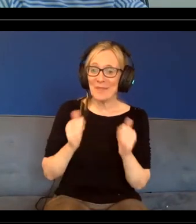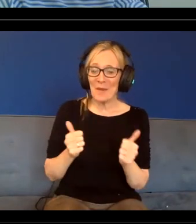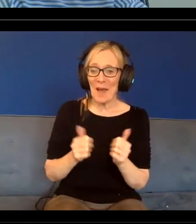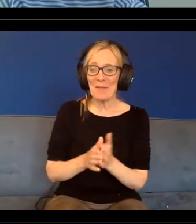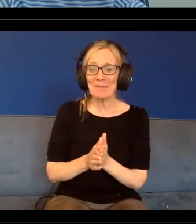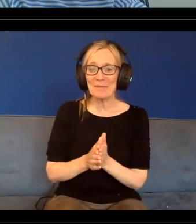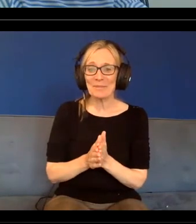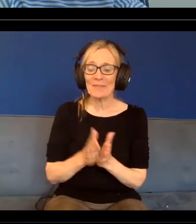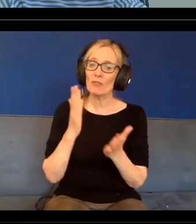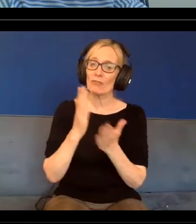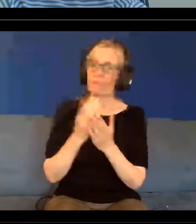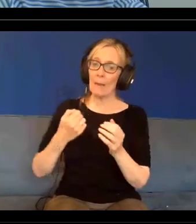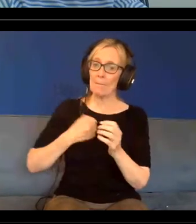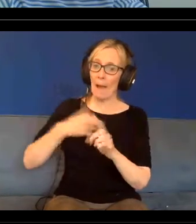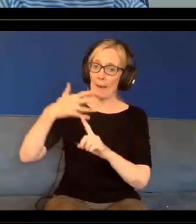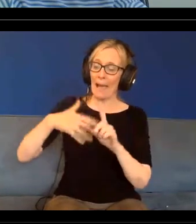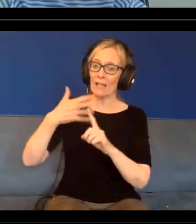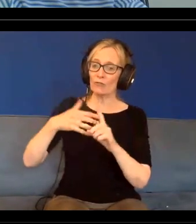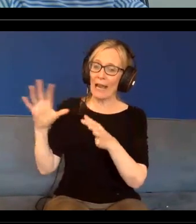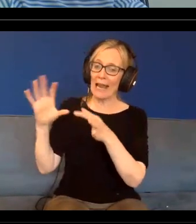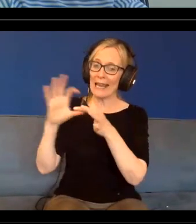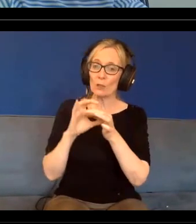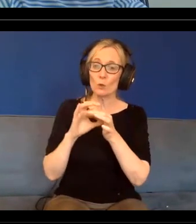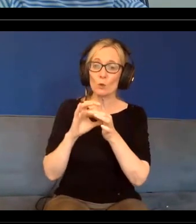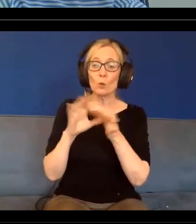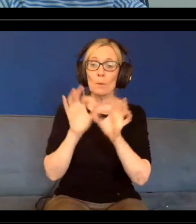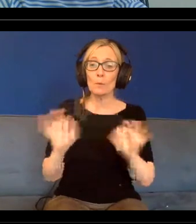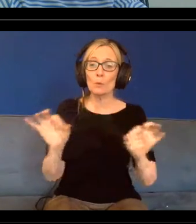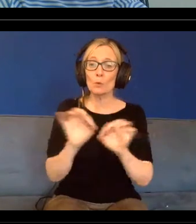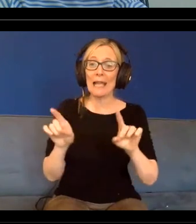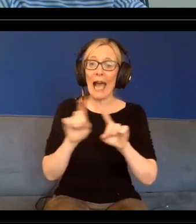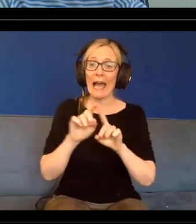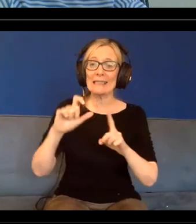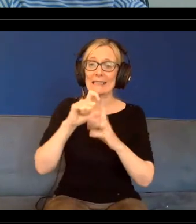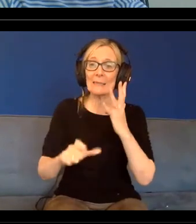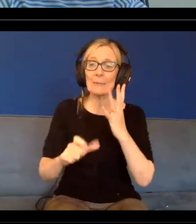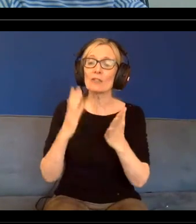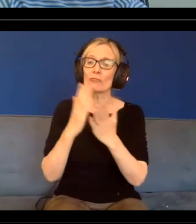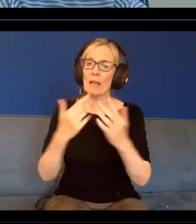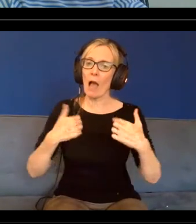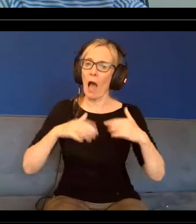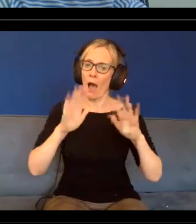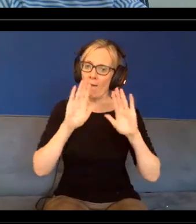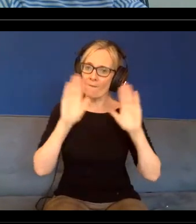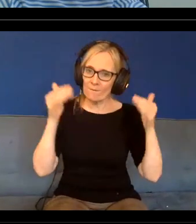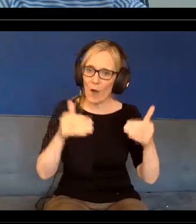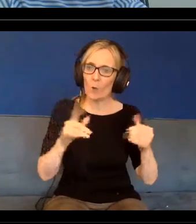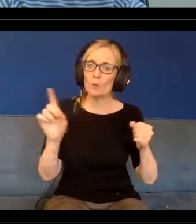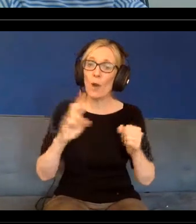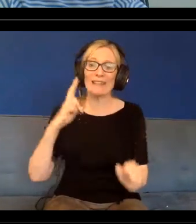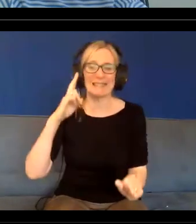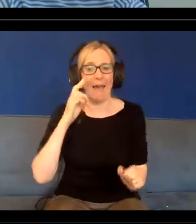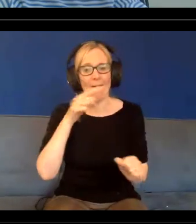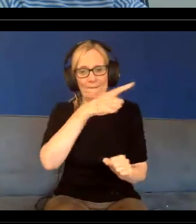My background on music and disability, well, I focus a lot on young deaf people.